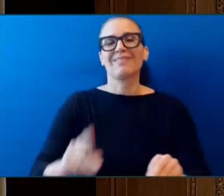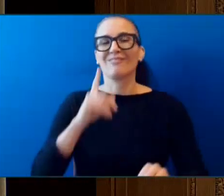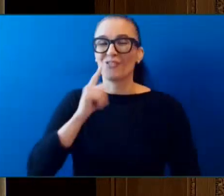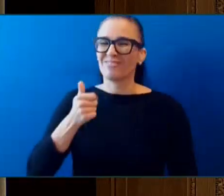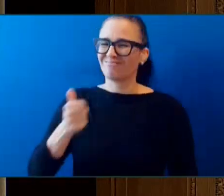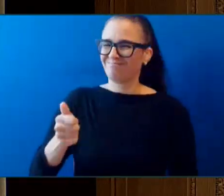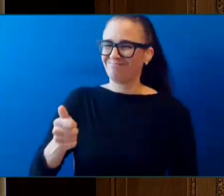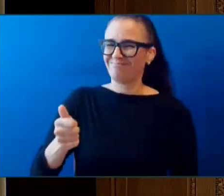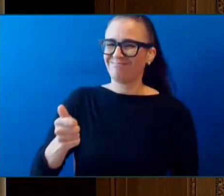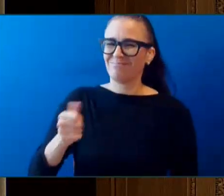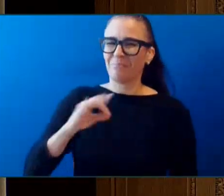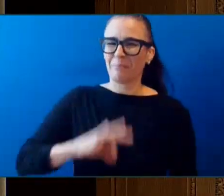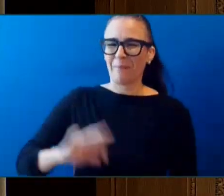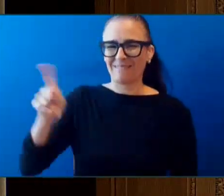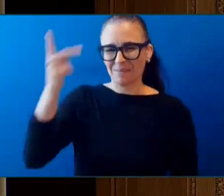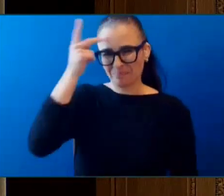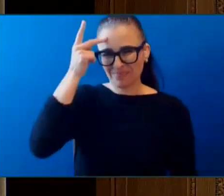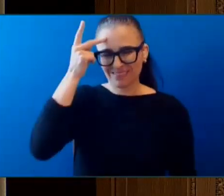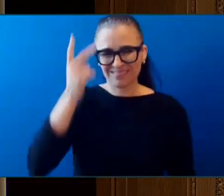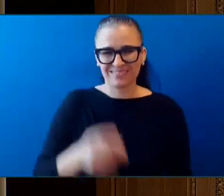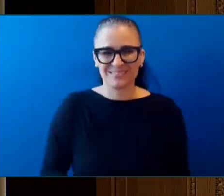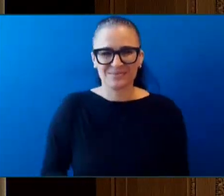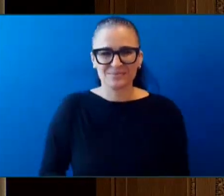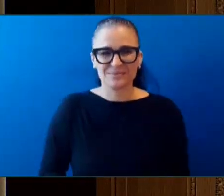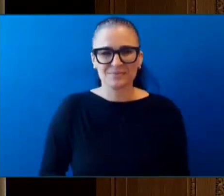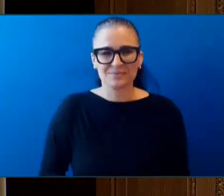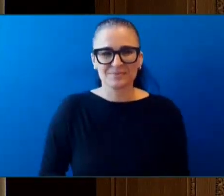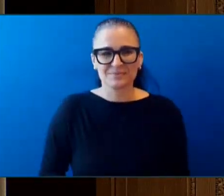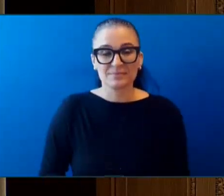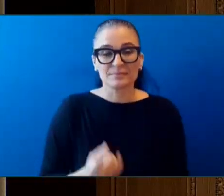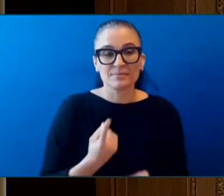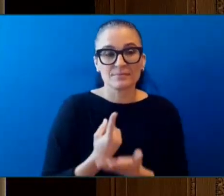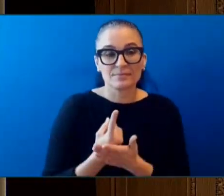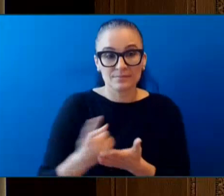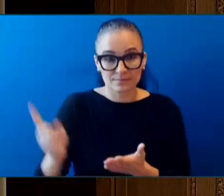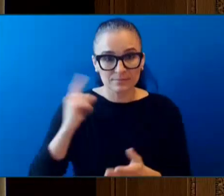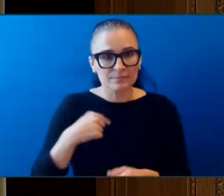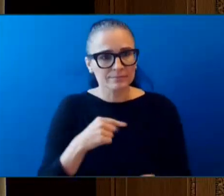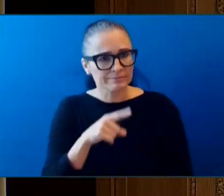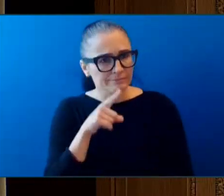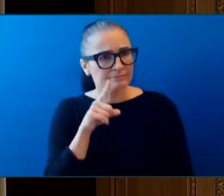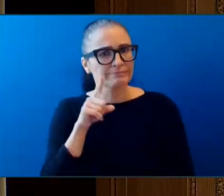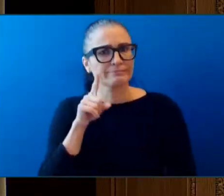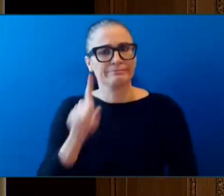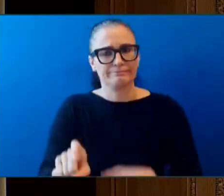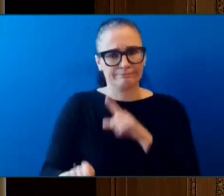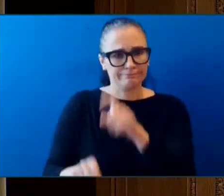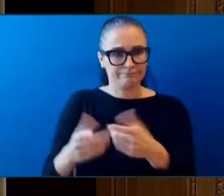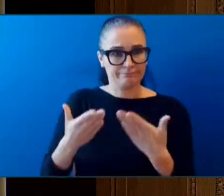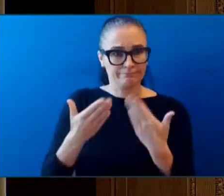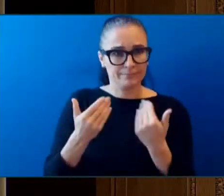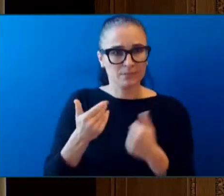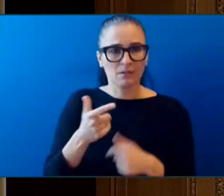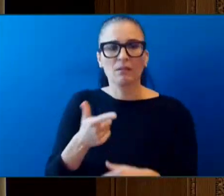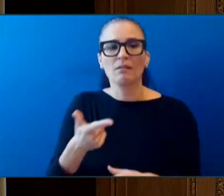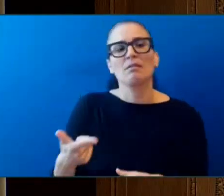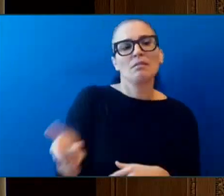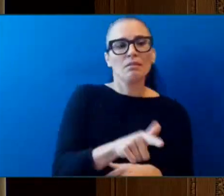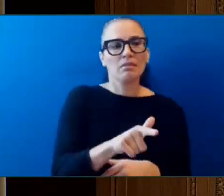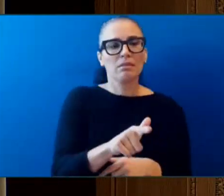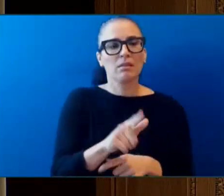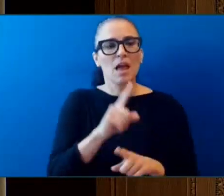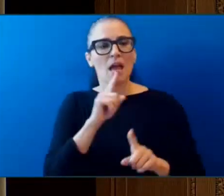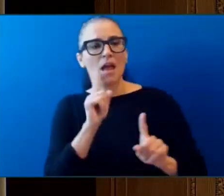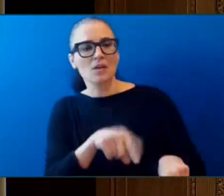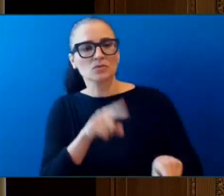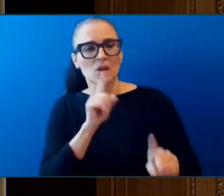answer for the Minister last week when we were confronted by these documents. Is he going to overrule the BCUC? And is he going to